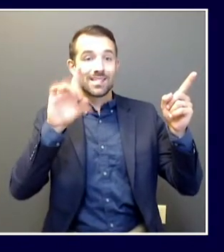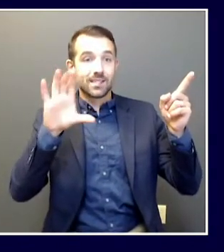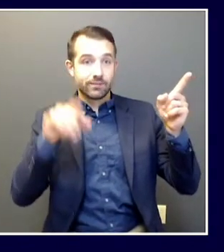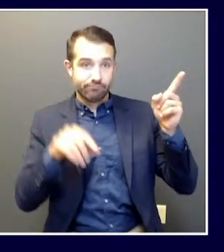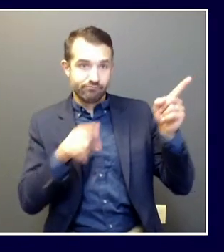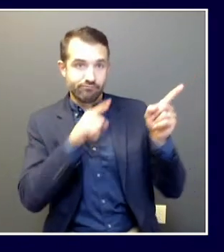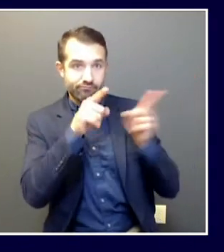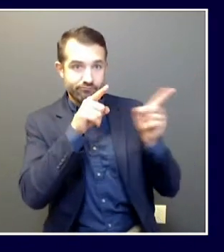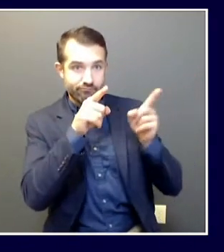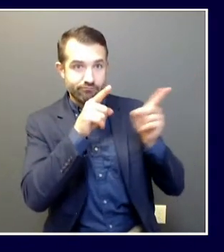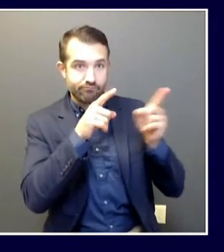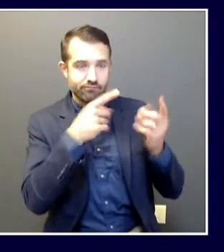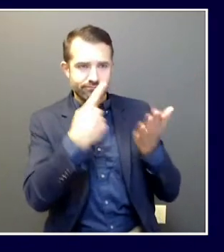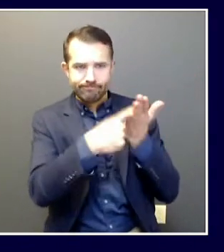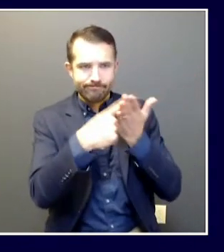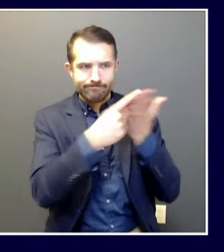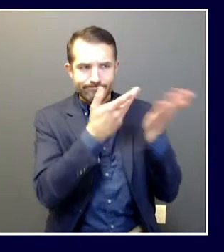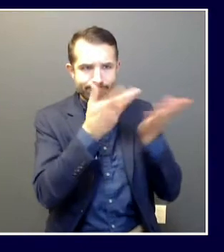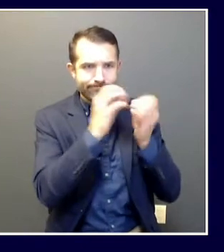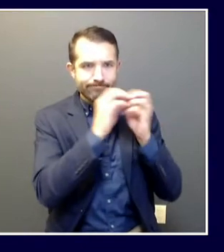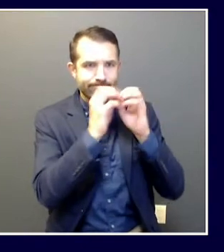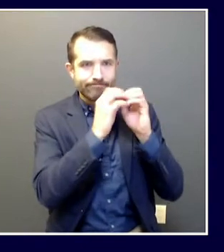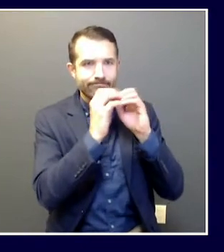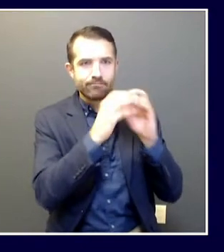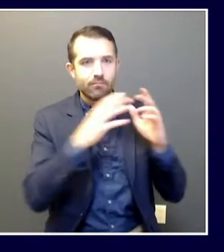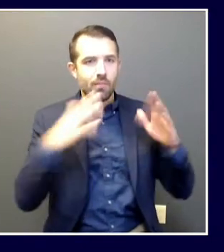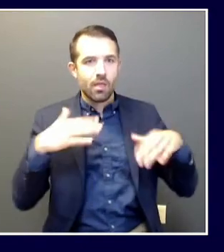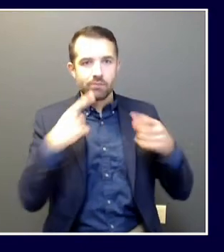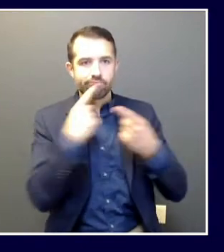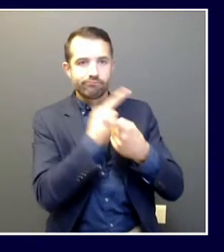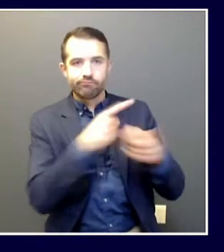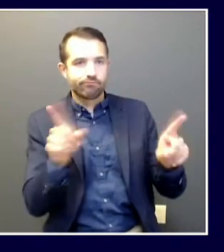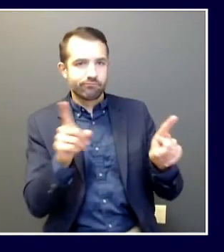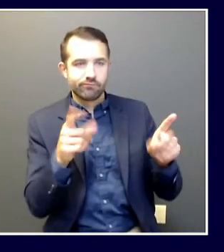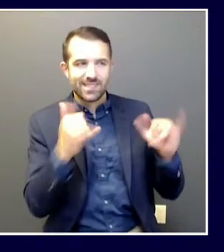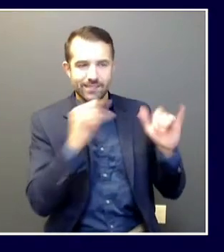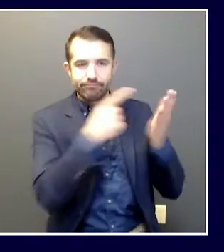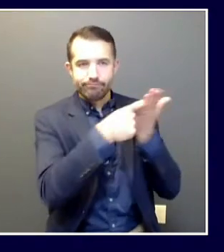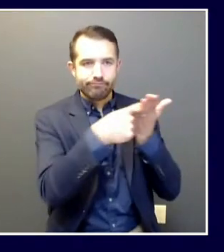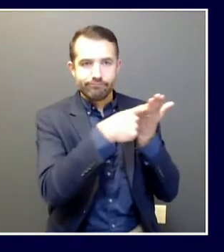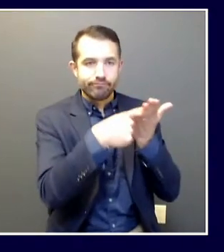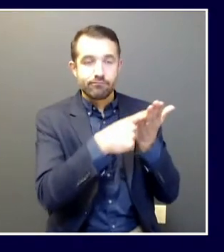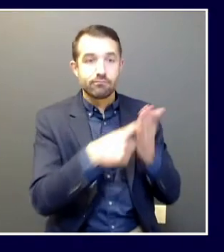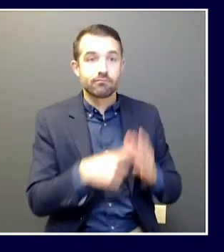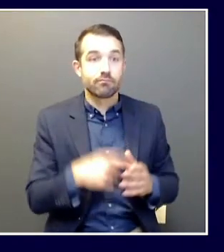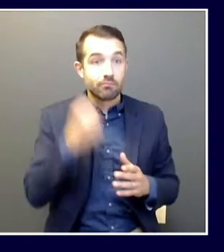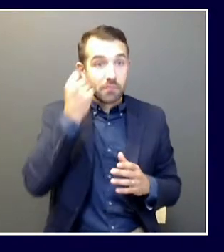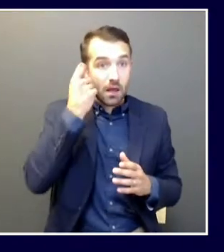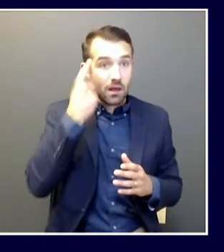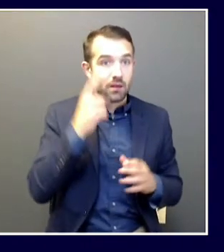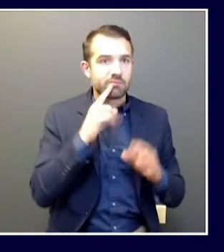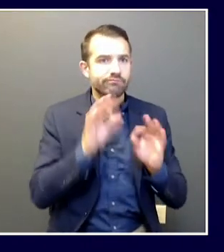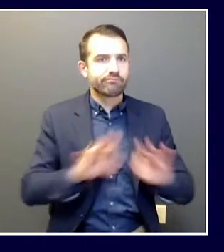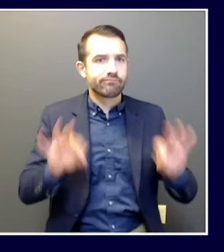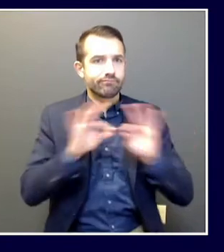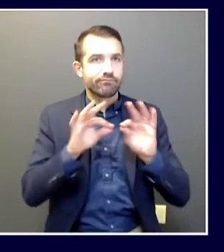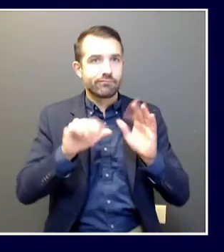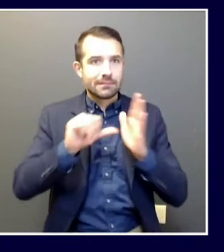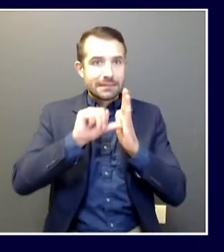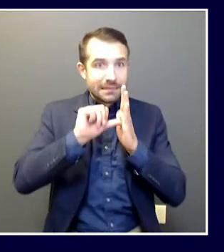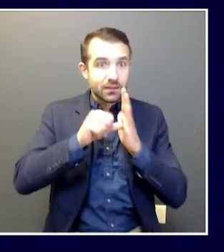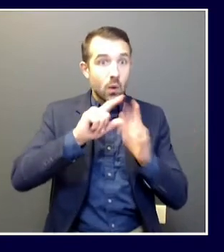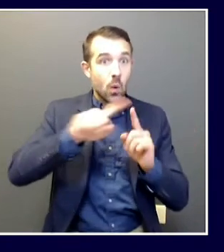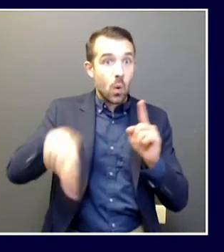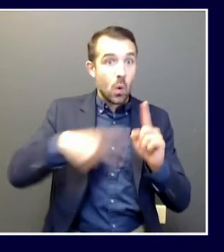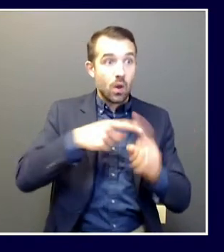which vaccinating children, those aged 5 to 11, will not just keep them safe, but also keep others safe. Now, there are